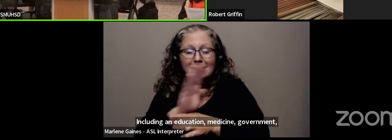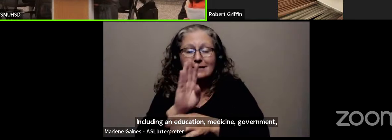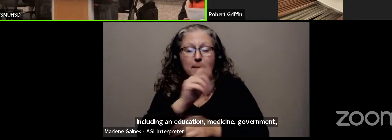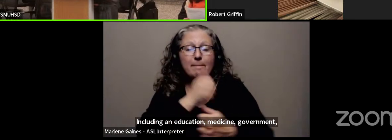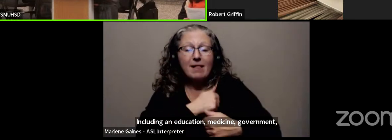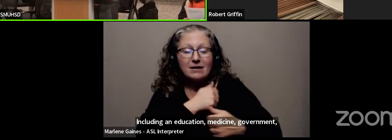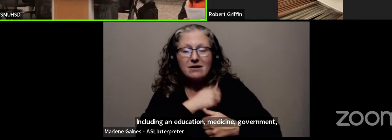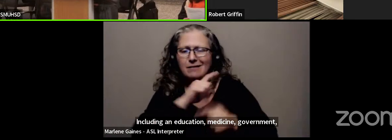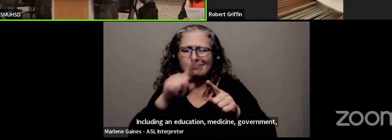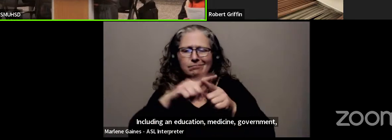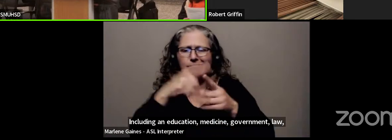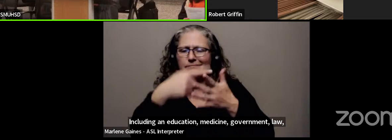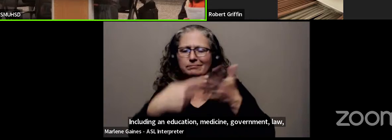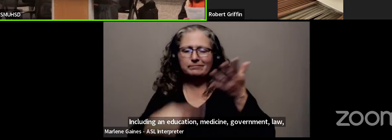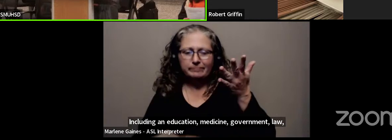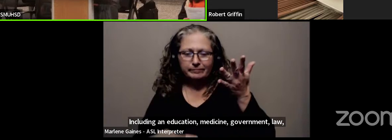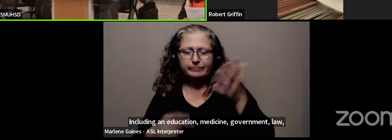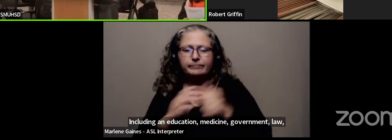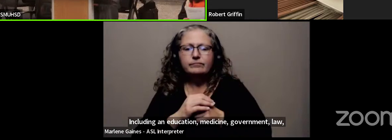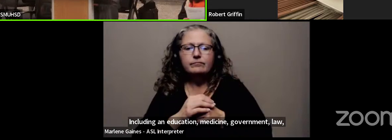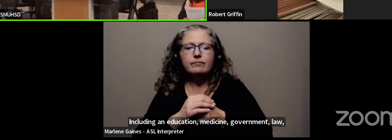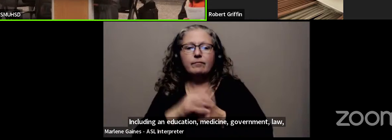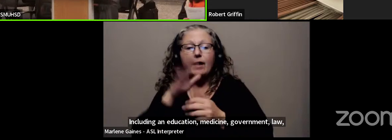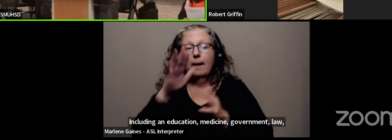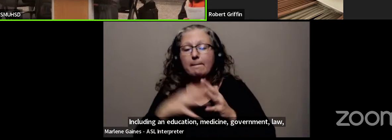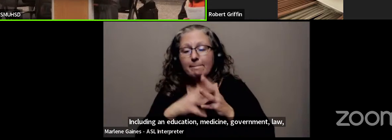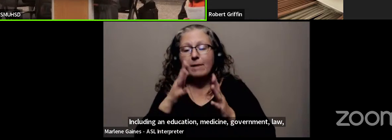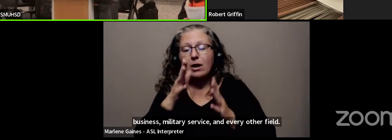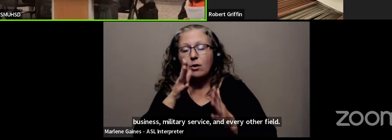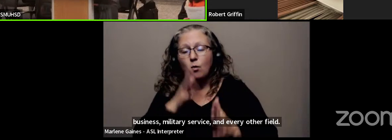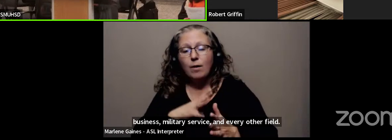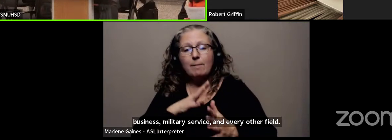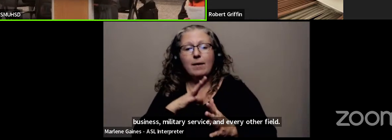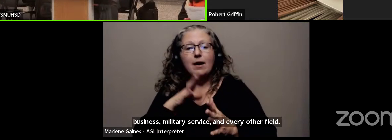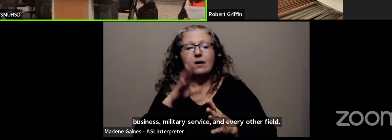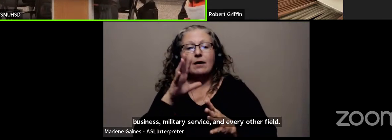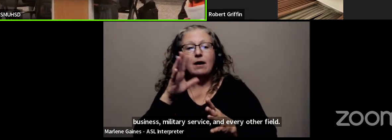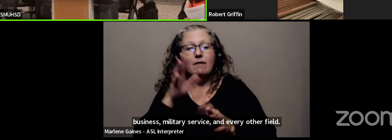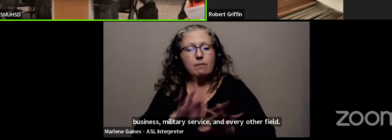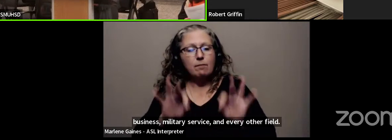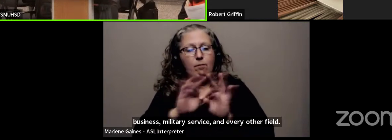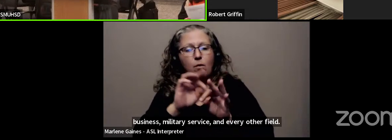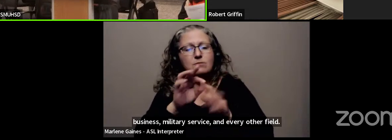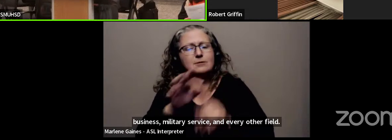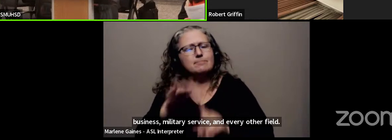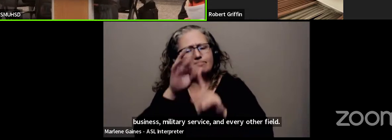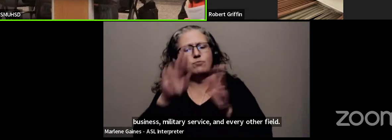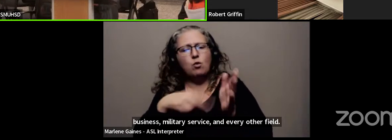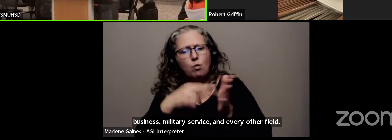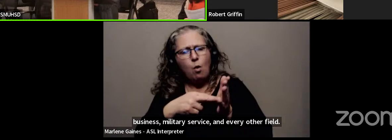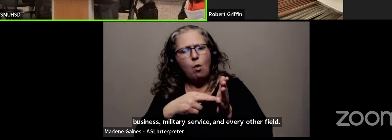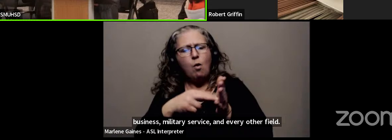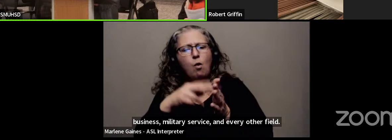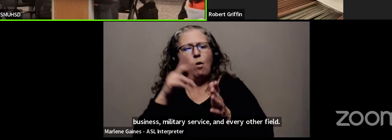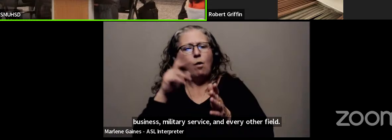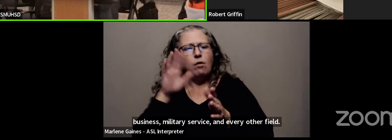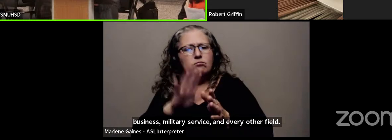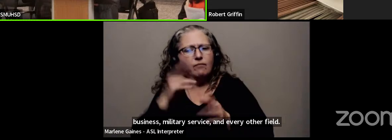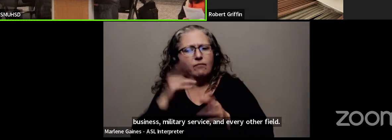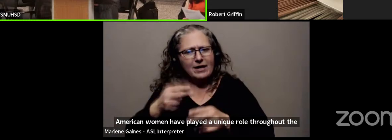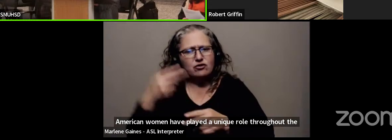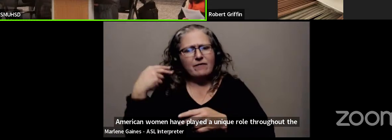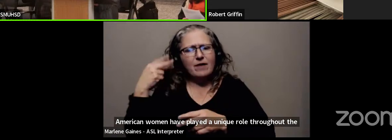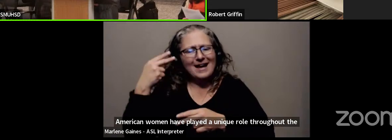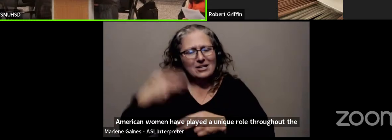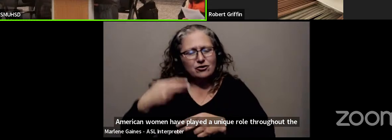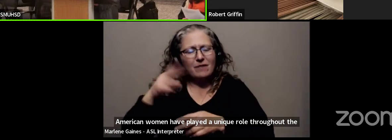every other field. And American women have played a unique role throughout the history of the nation by providing the majority